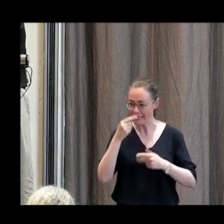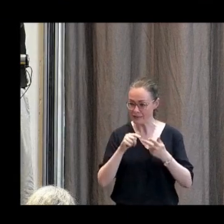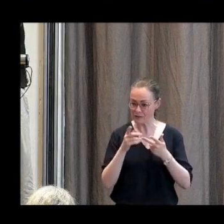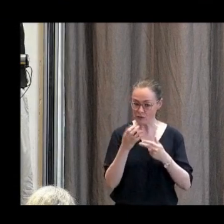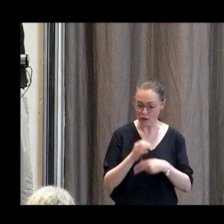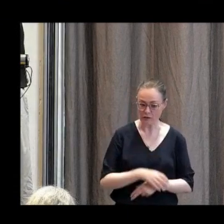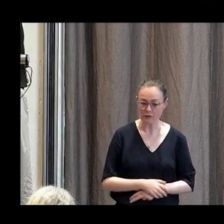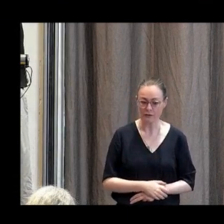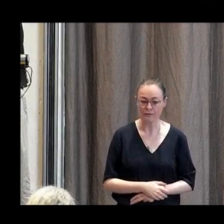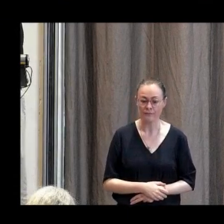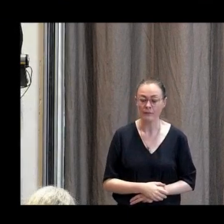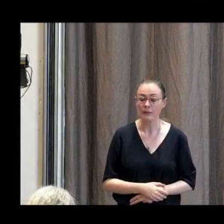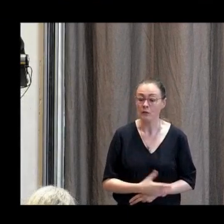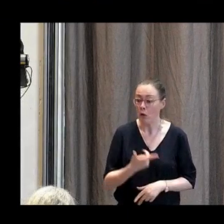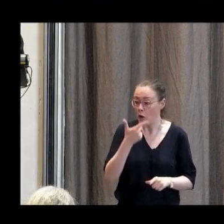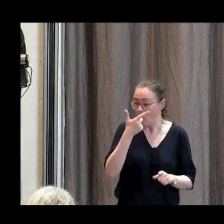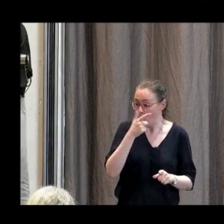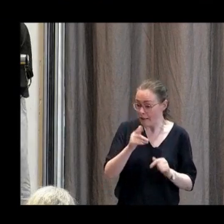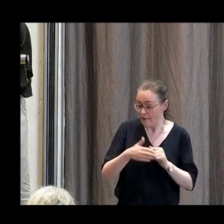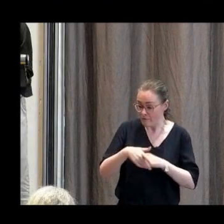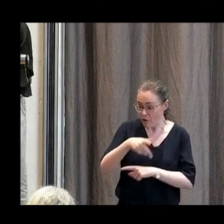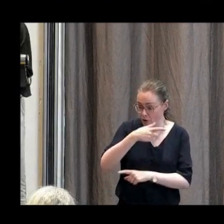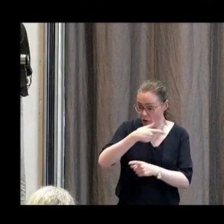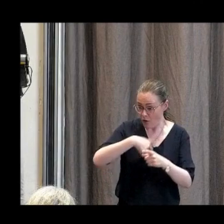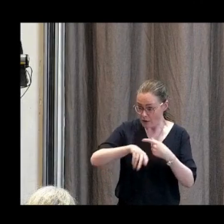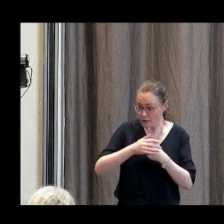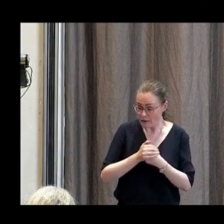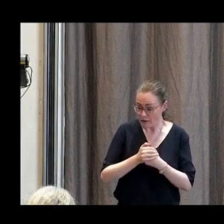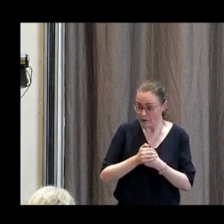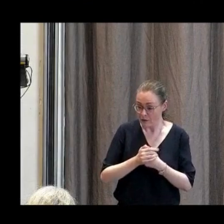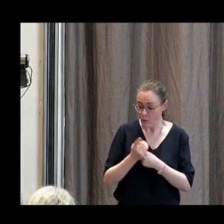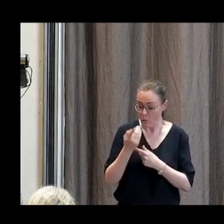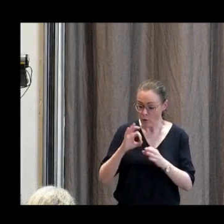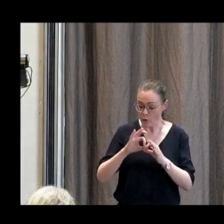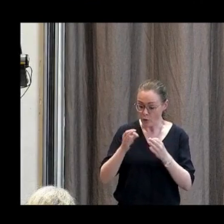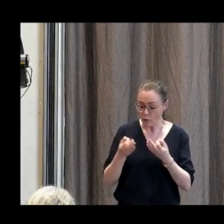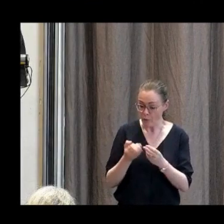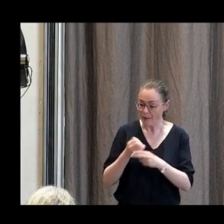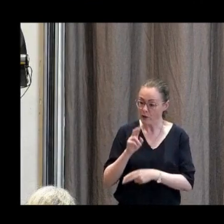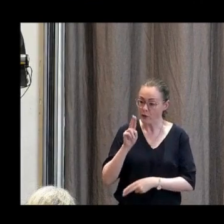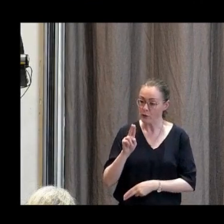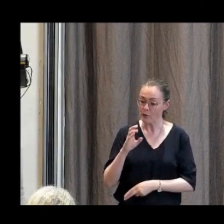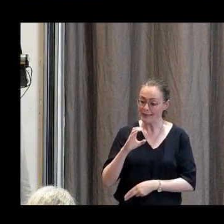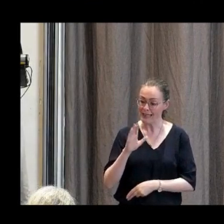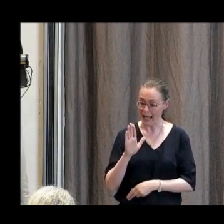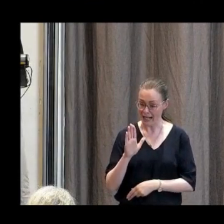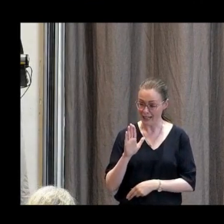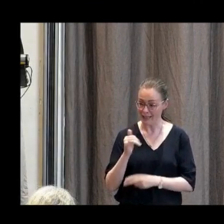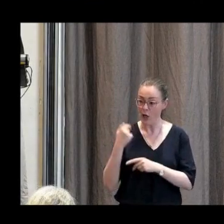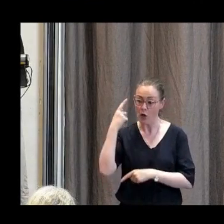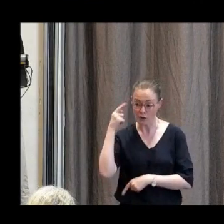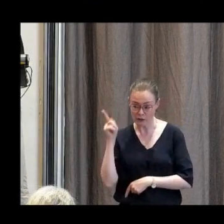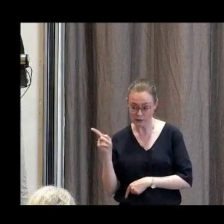So luckily for us, a group in UCL in